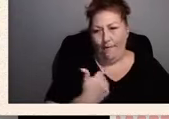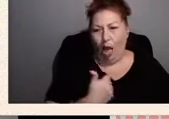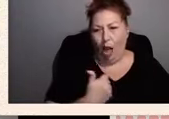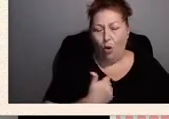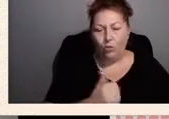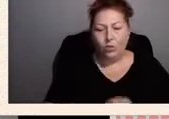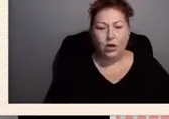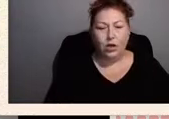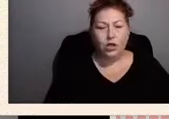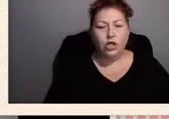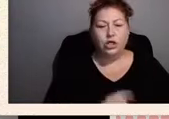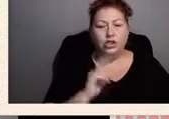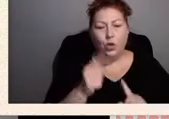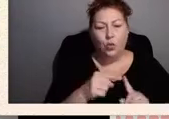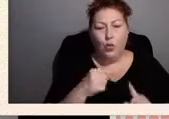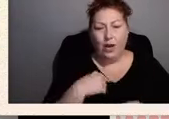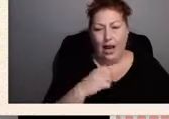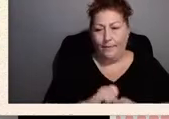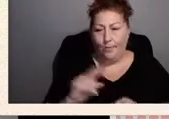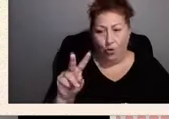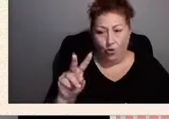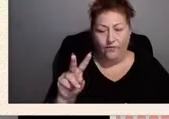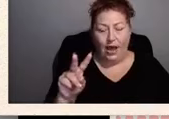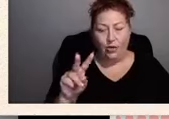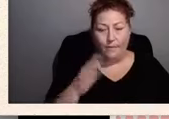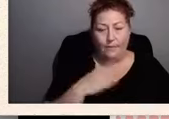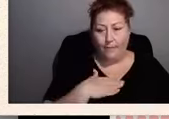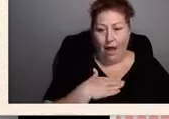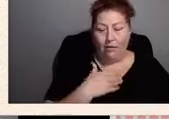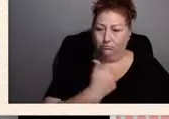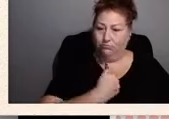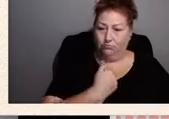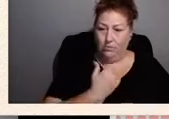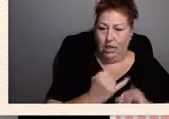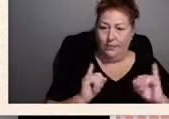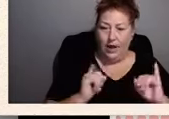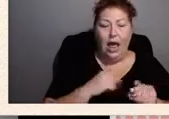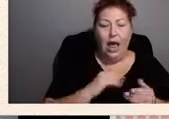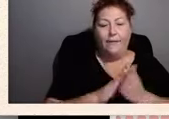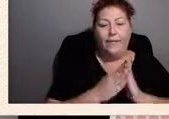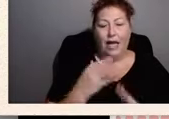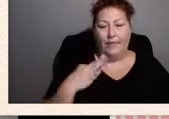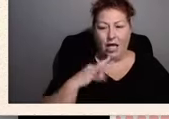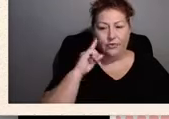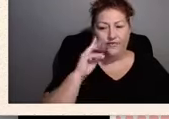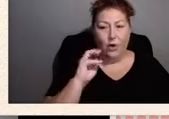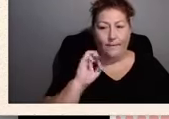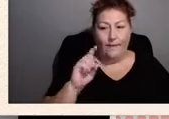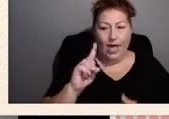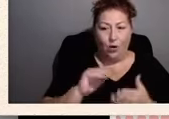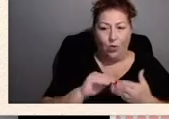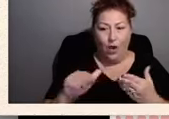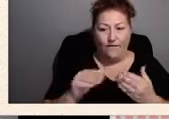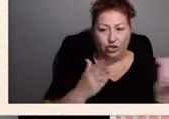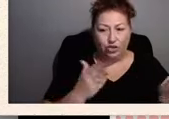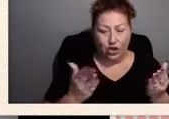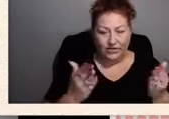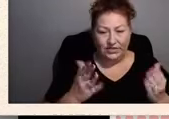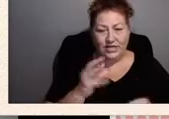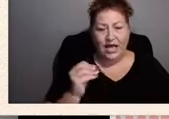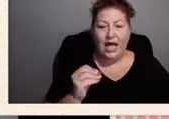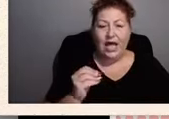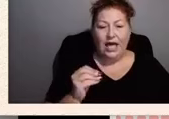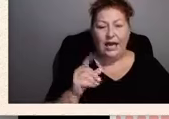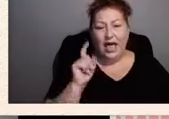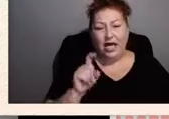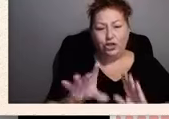when I moved out on my own, I became eligible for med waiver services, and I had to